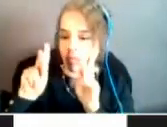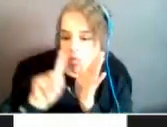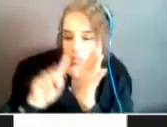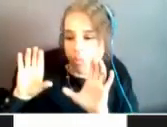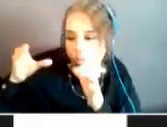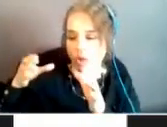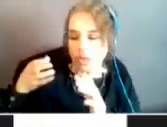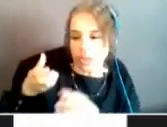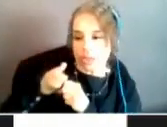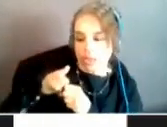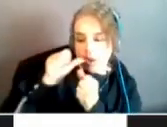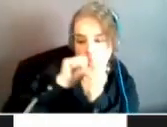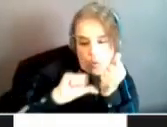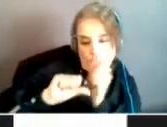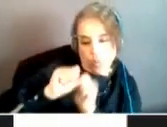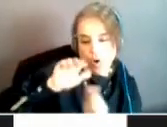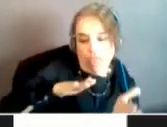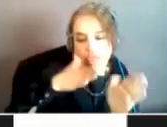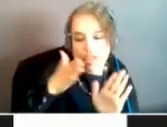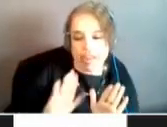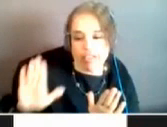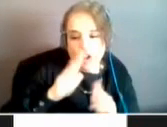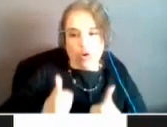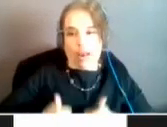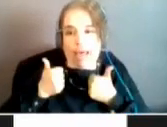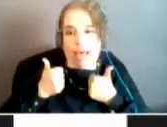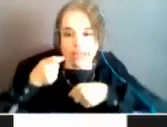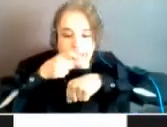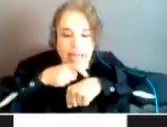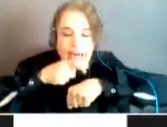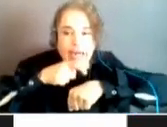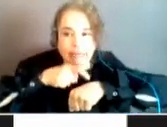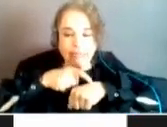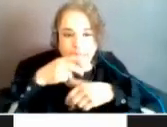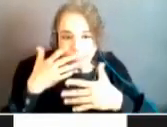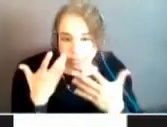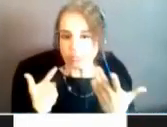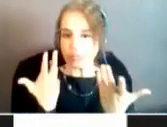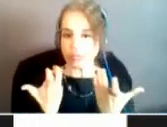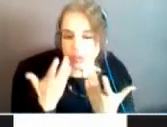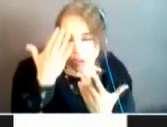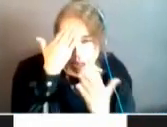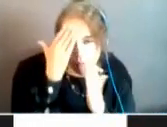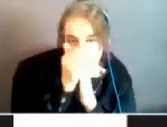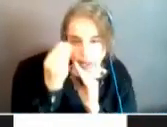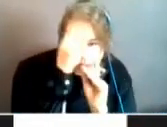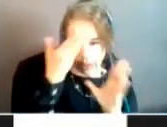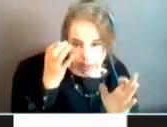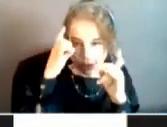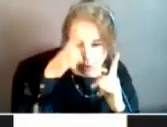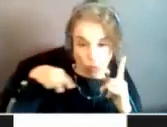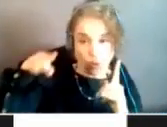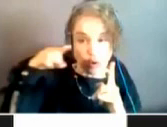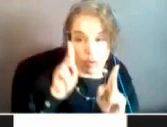been exposed to suicide death in their lifetime. And I wanted to acknowledge those of